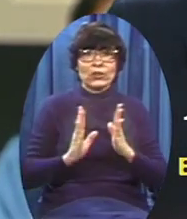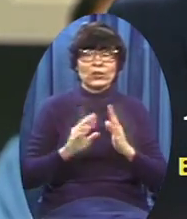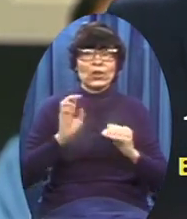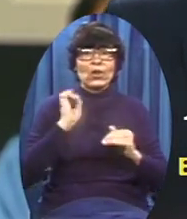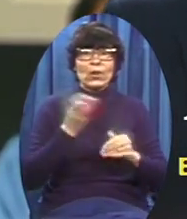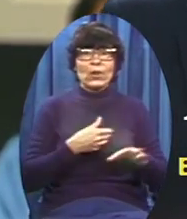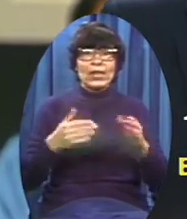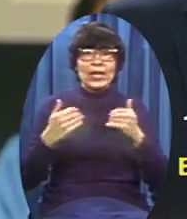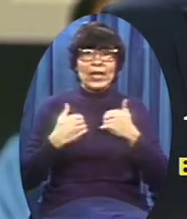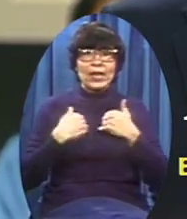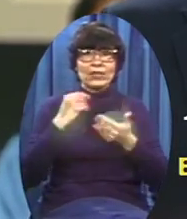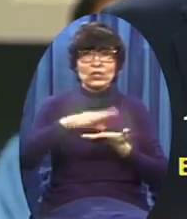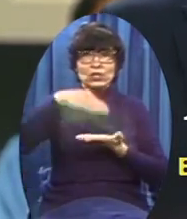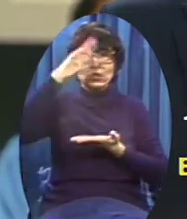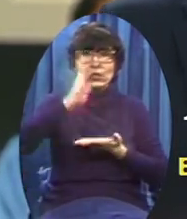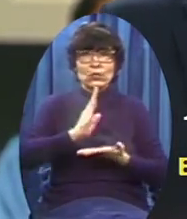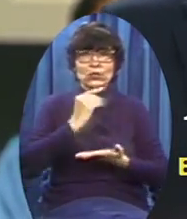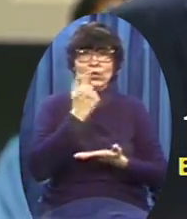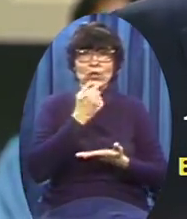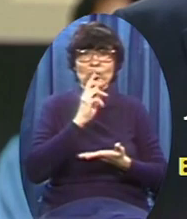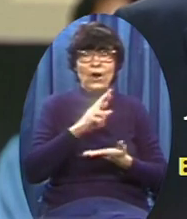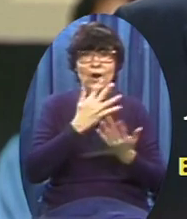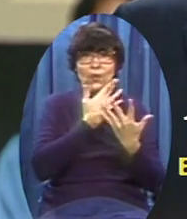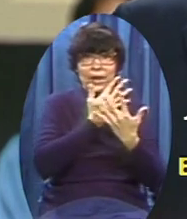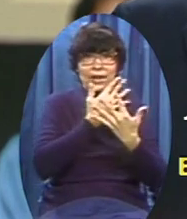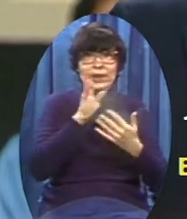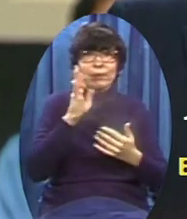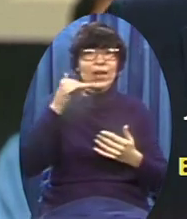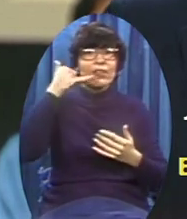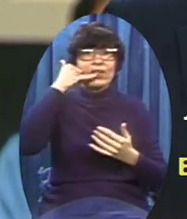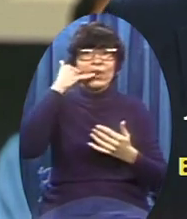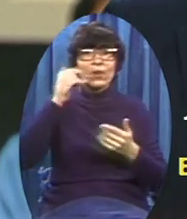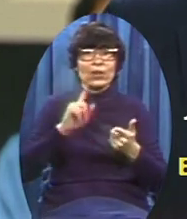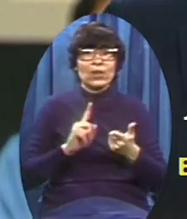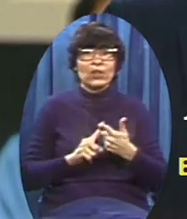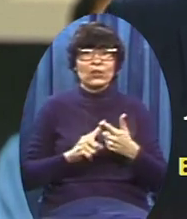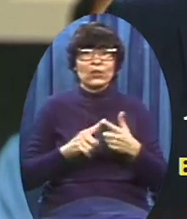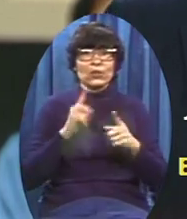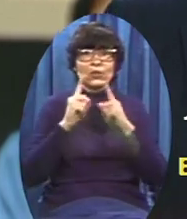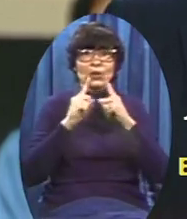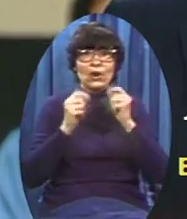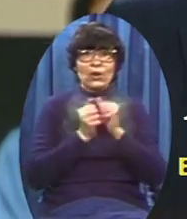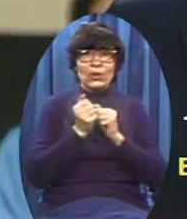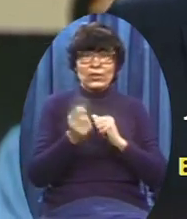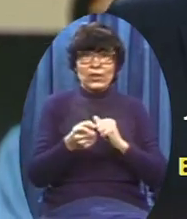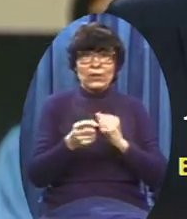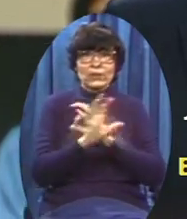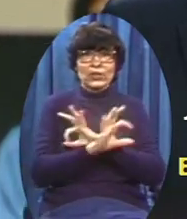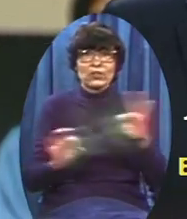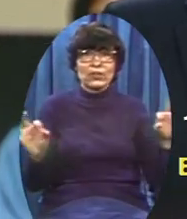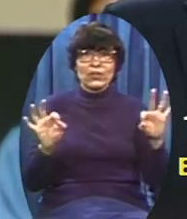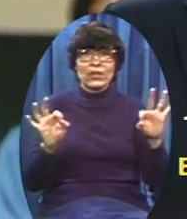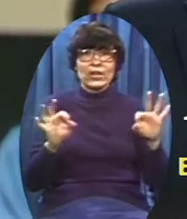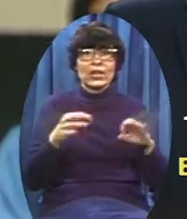snow, who are right by the phones to take your call. It's a toll-free call. And